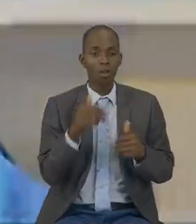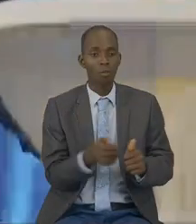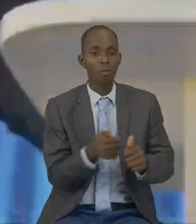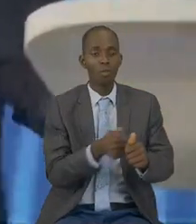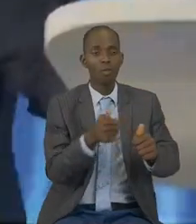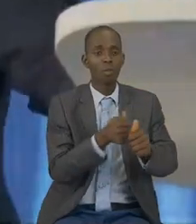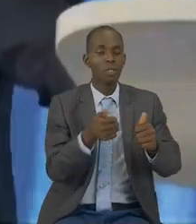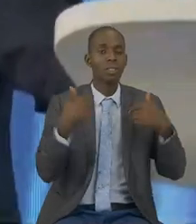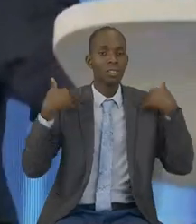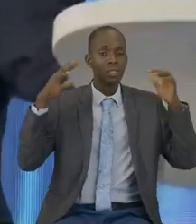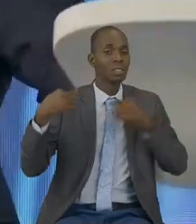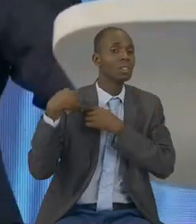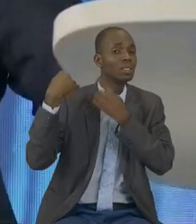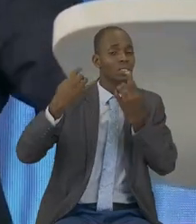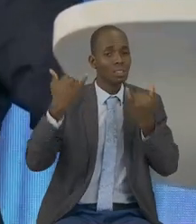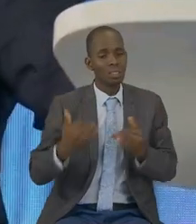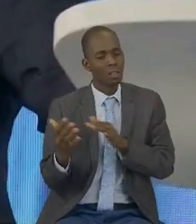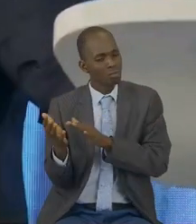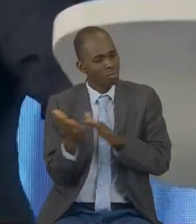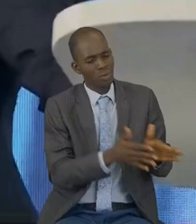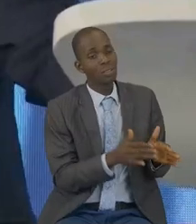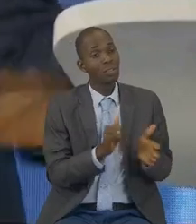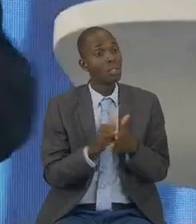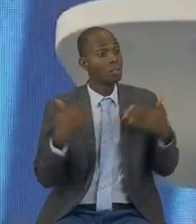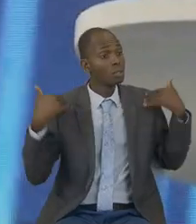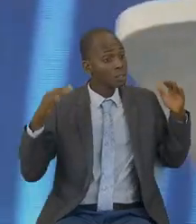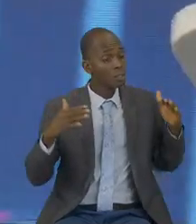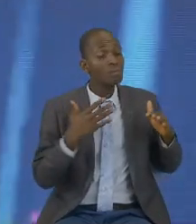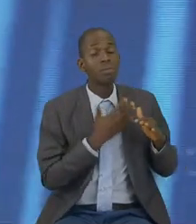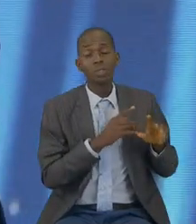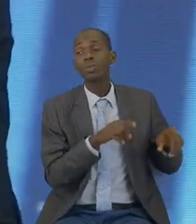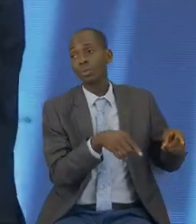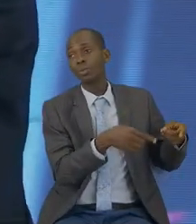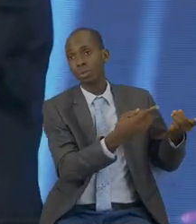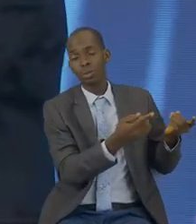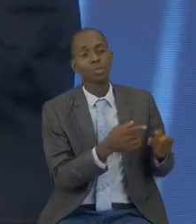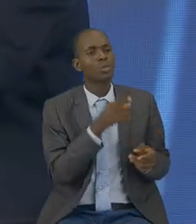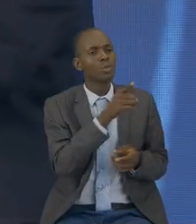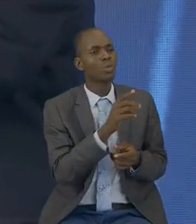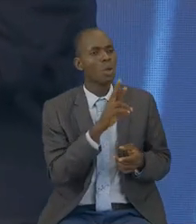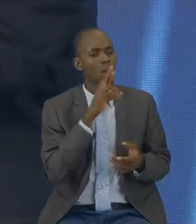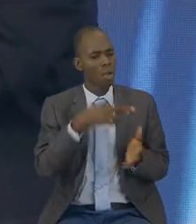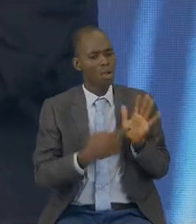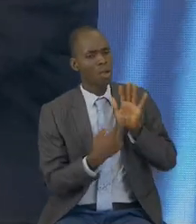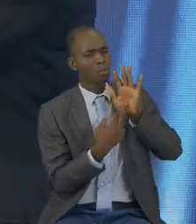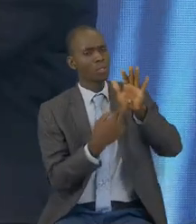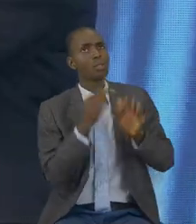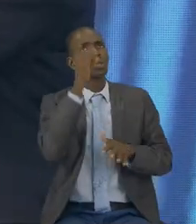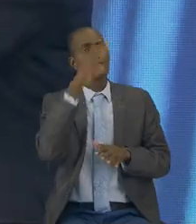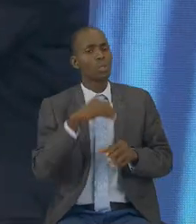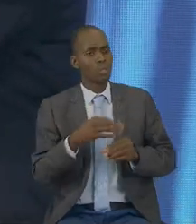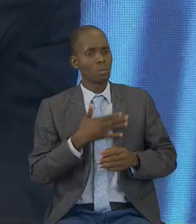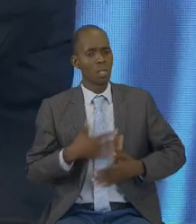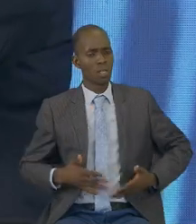time to abandon that and say, angel, get out of my way. You took the place of God in my life and you